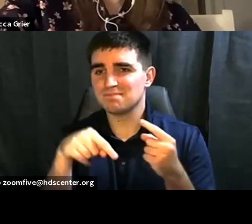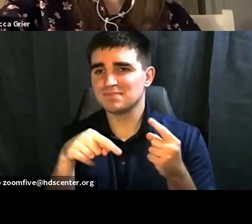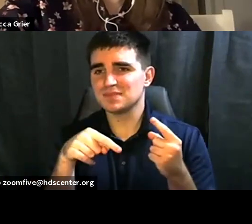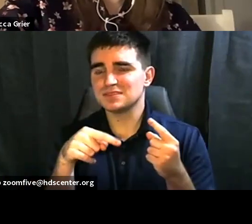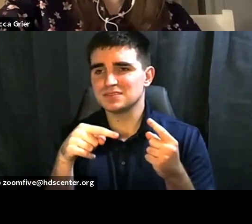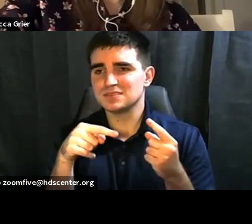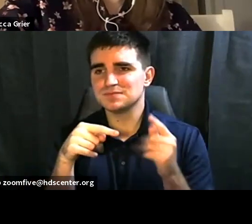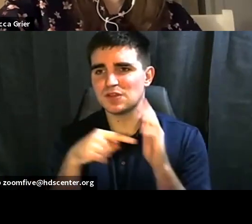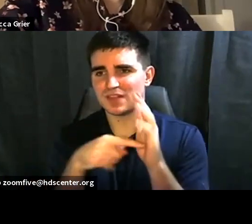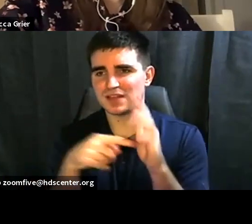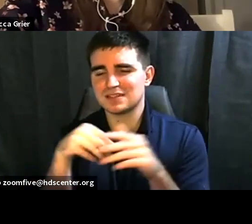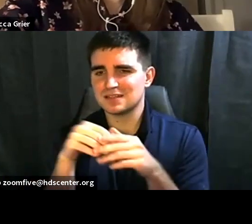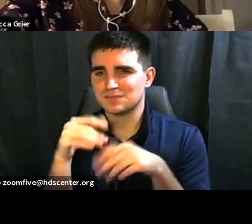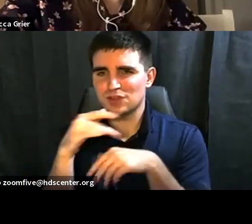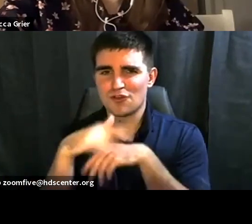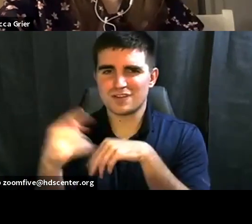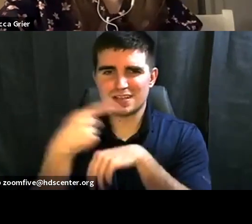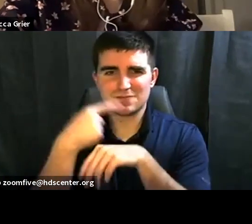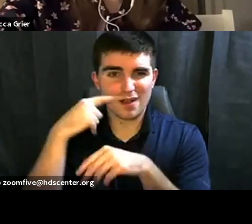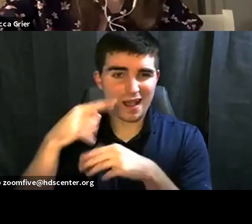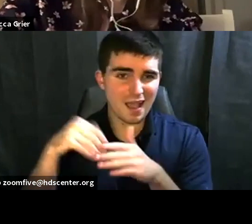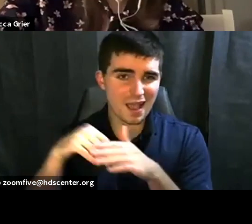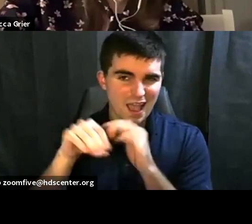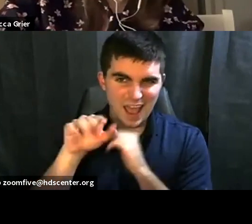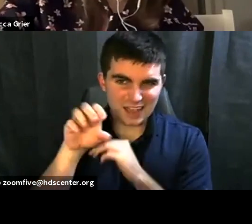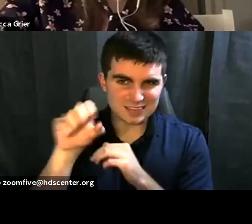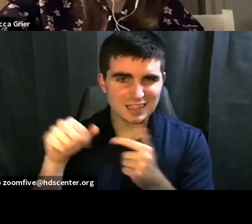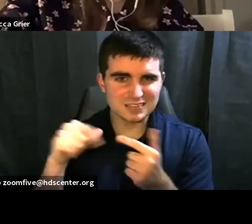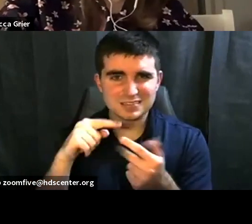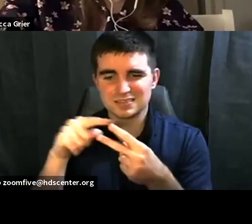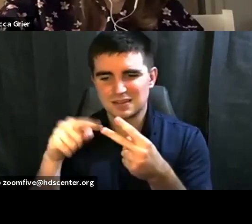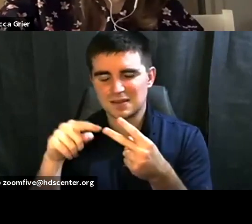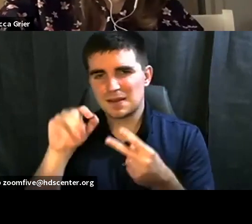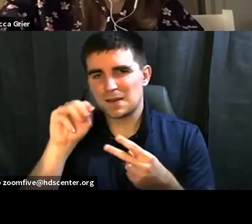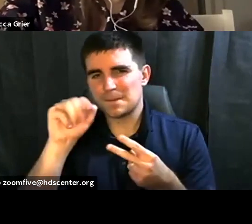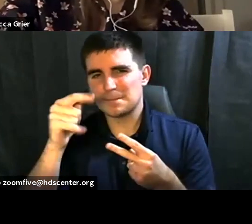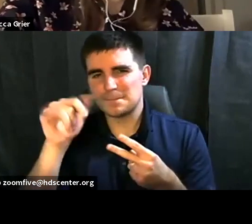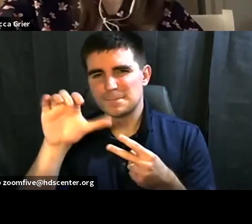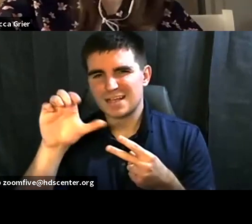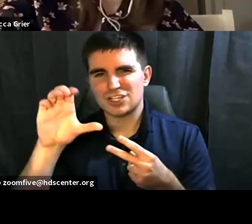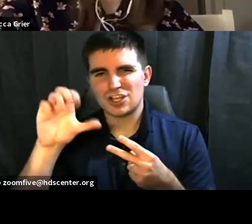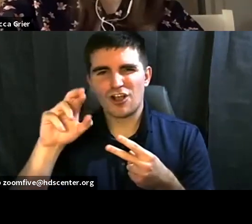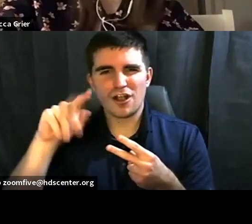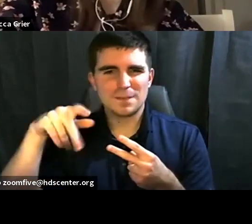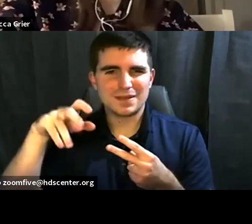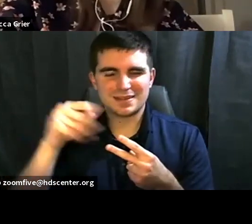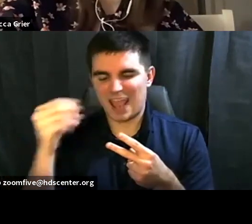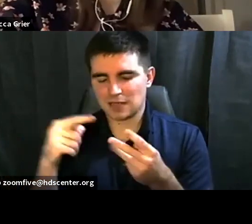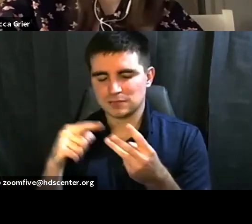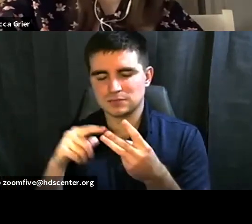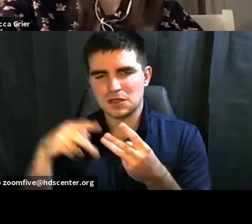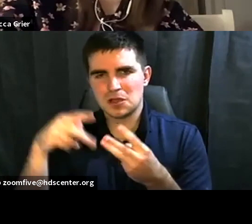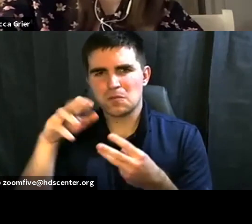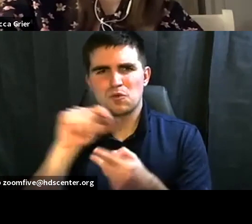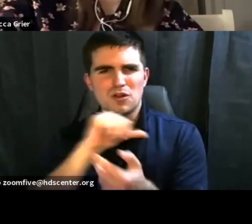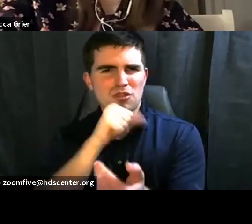reflected in the early days of Access and Magic Carpet and work with Port Authority during the ADA